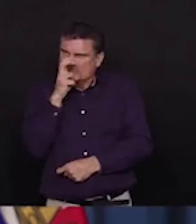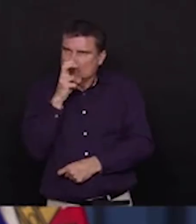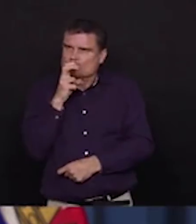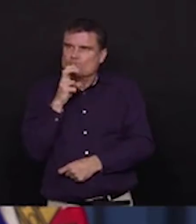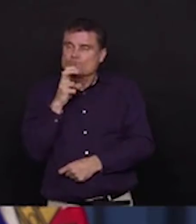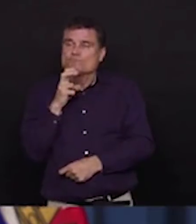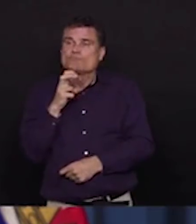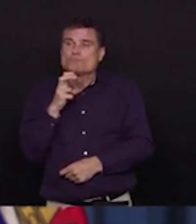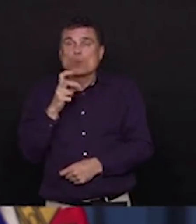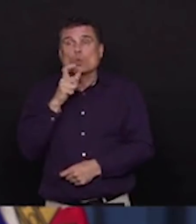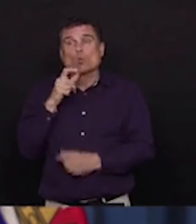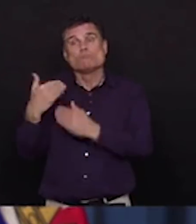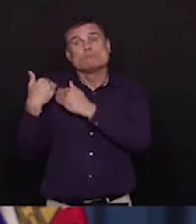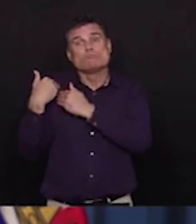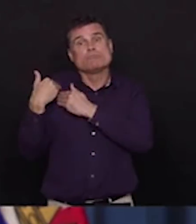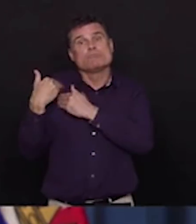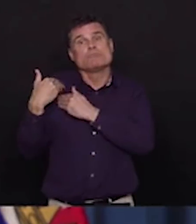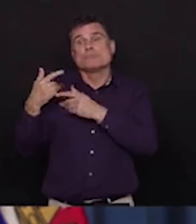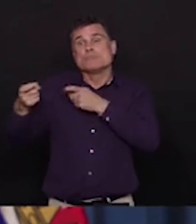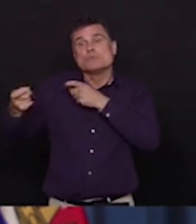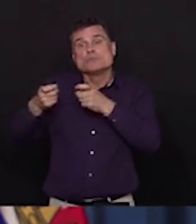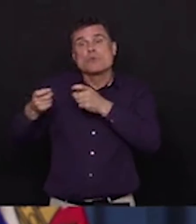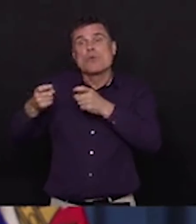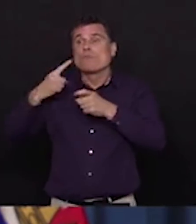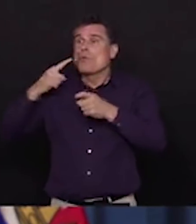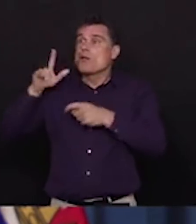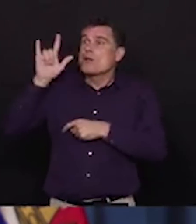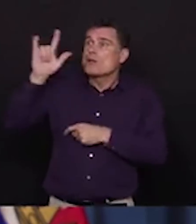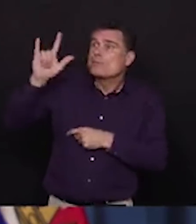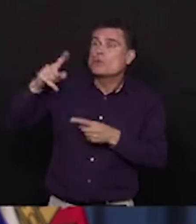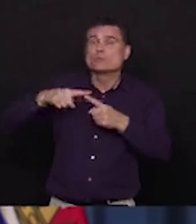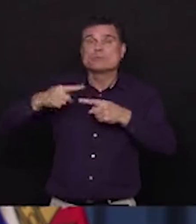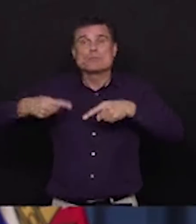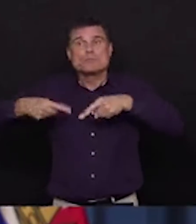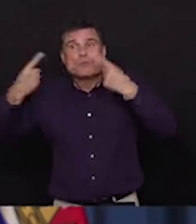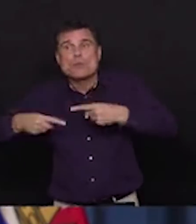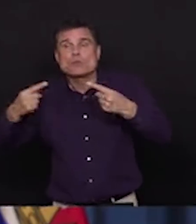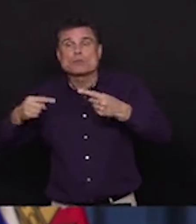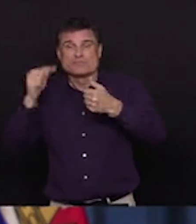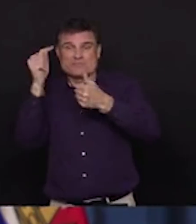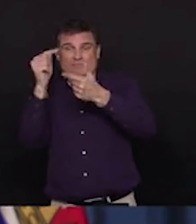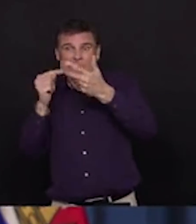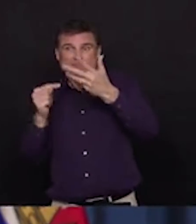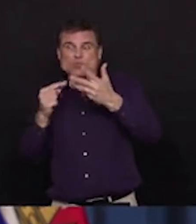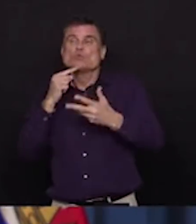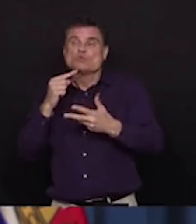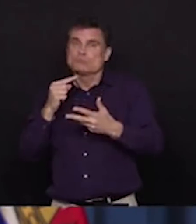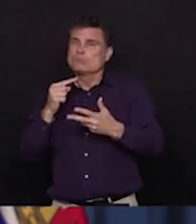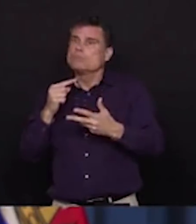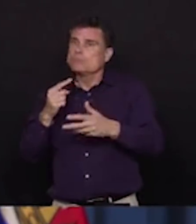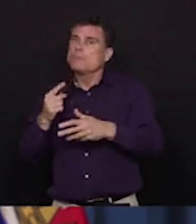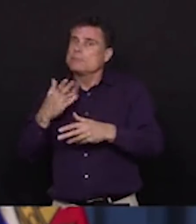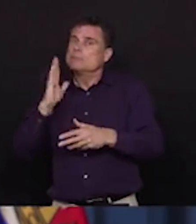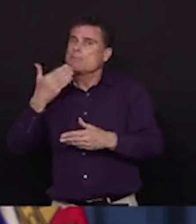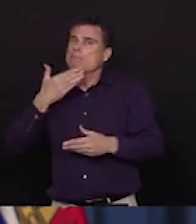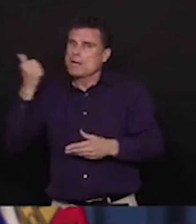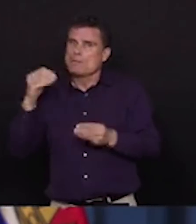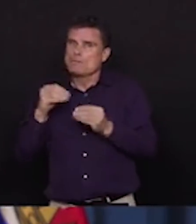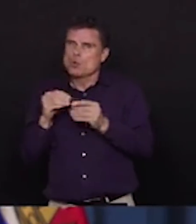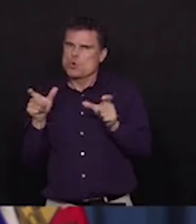to enforce, and the federal government needs to enforce the Quarantine Act. Dr. Henry went through in detail how that